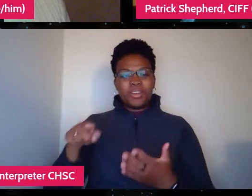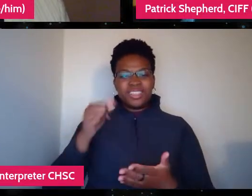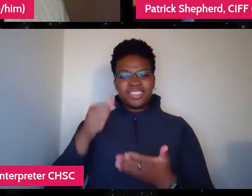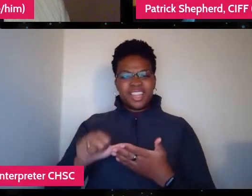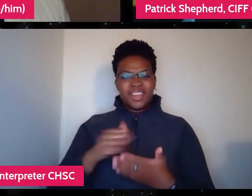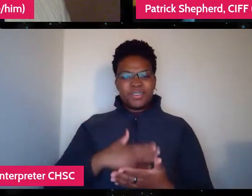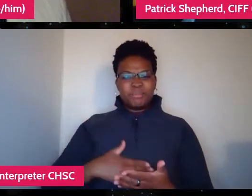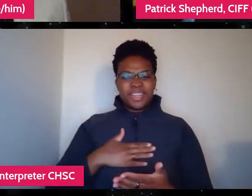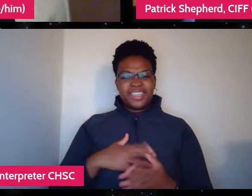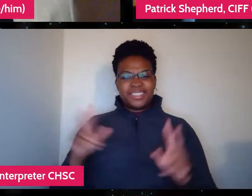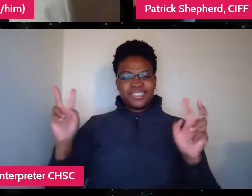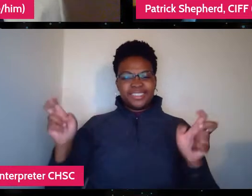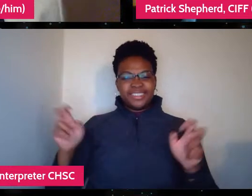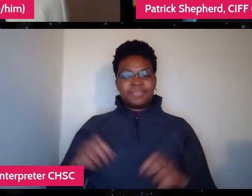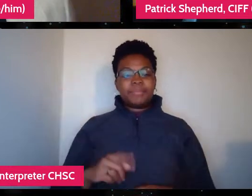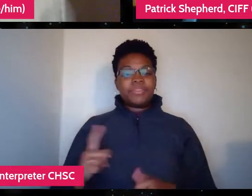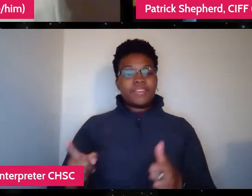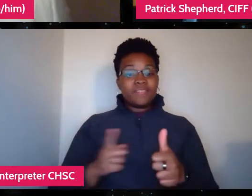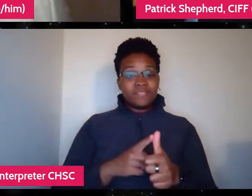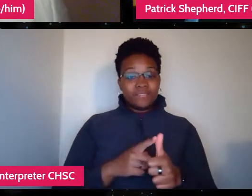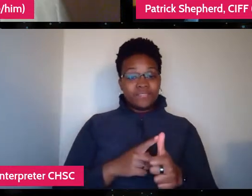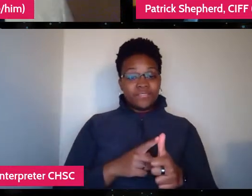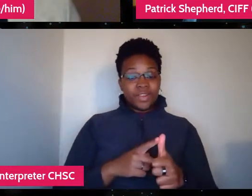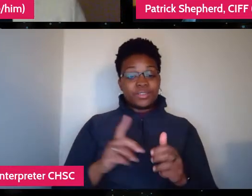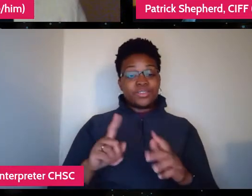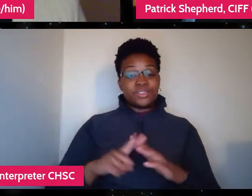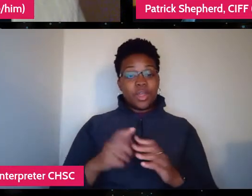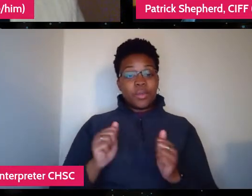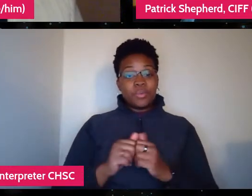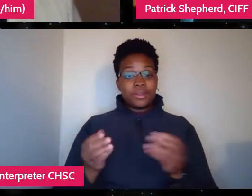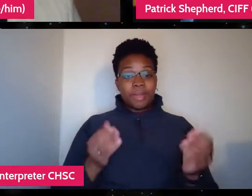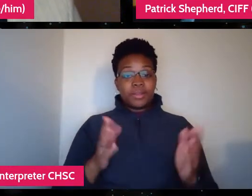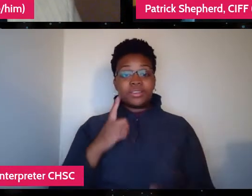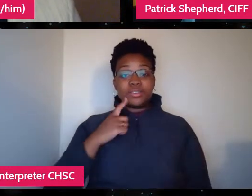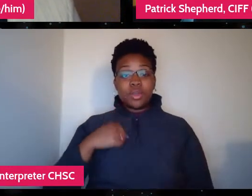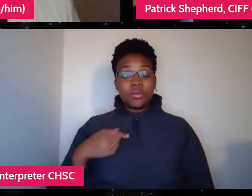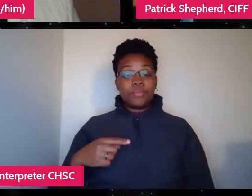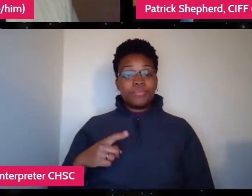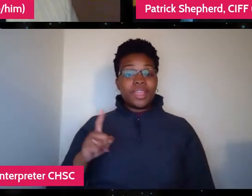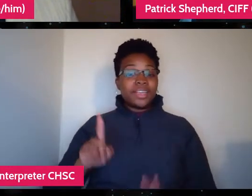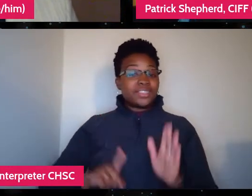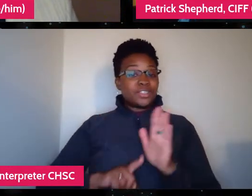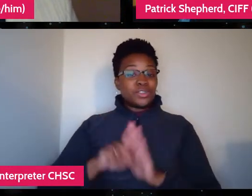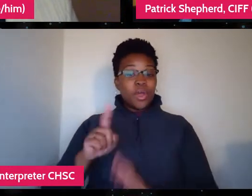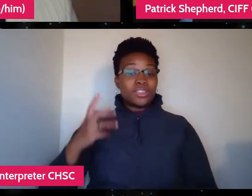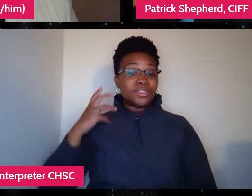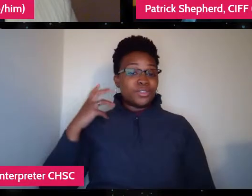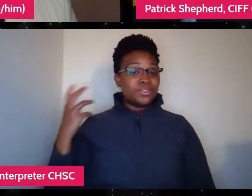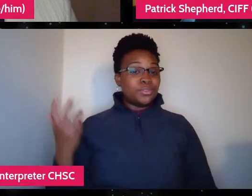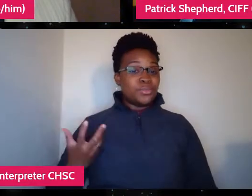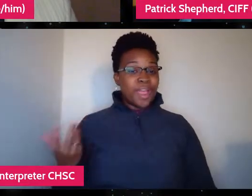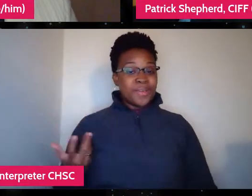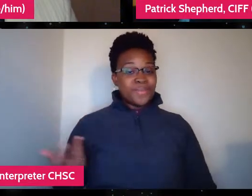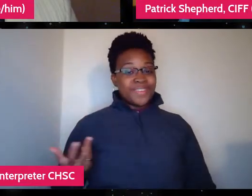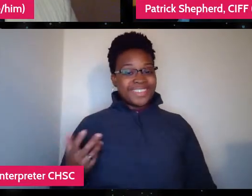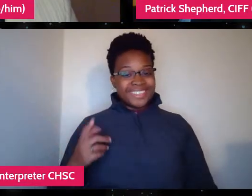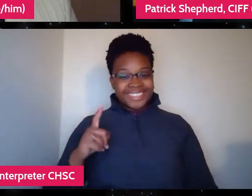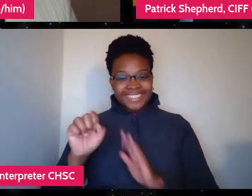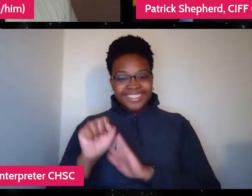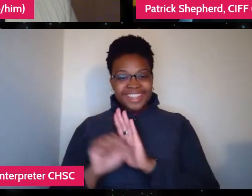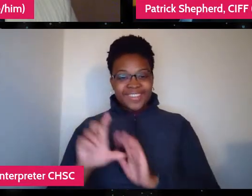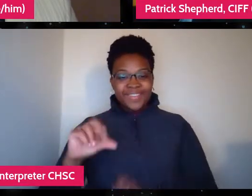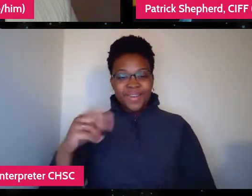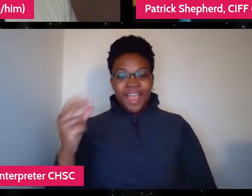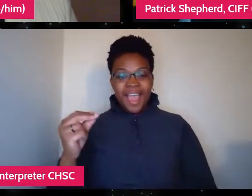Please. And we're going to start our first segment with our moderator, who I'm told is the tallest drag queen in the great state of Ohio and has been